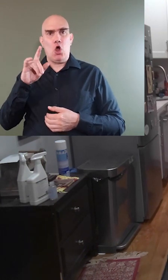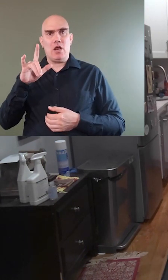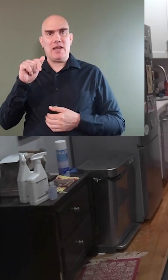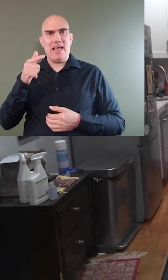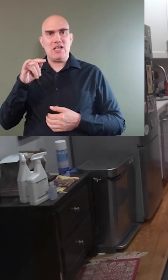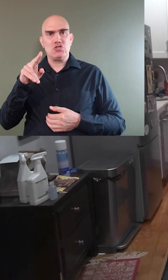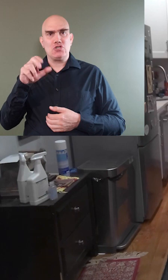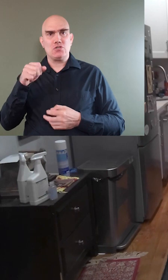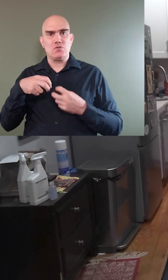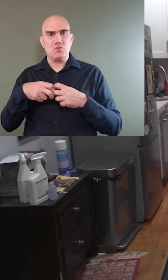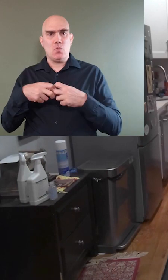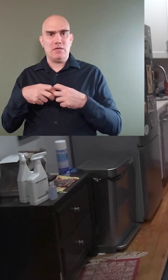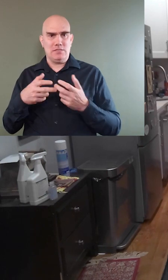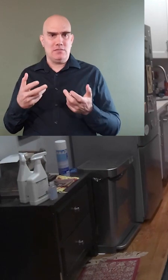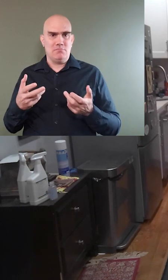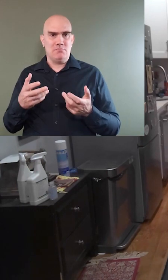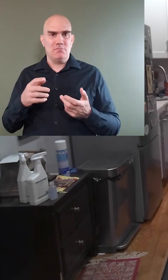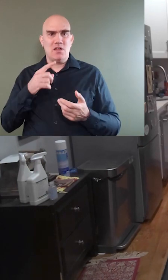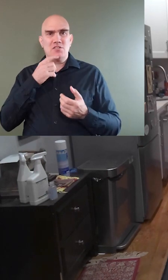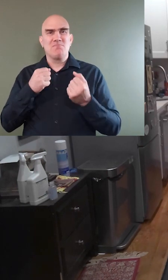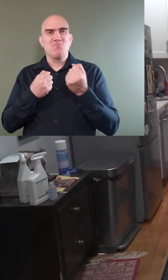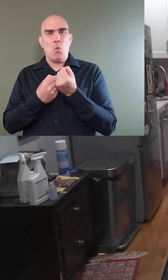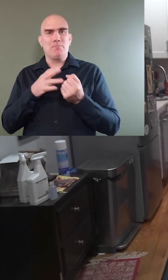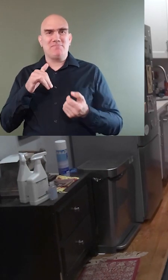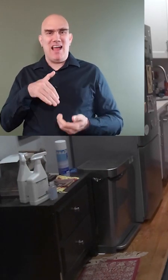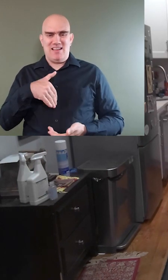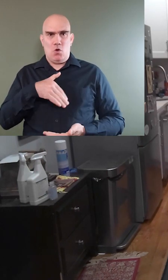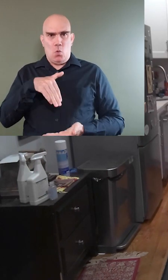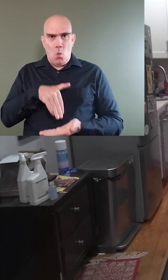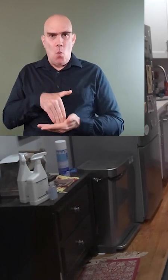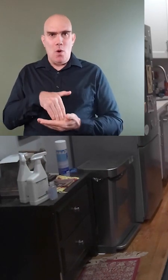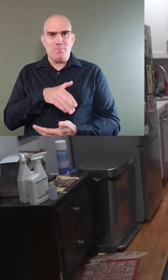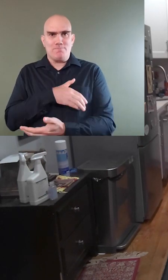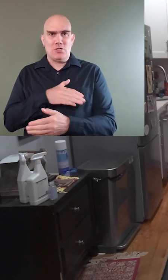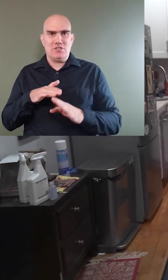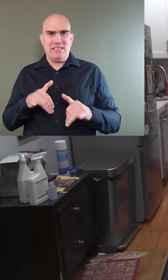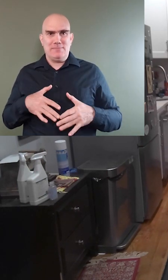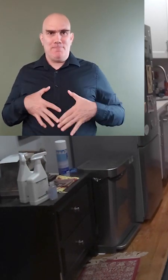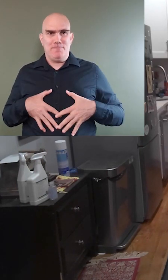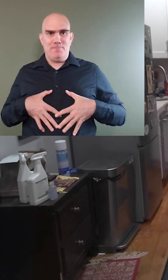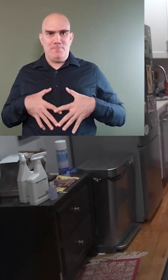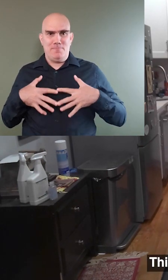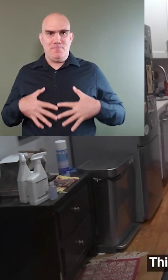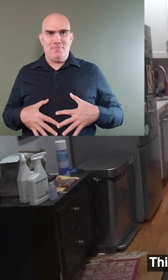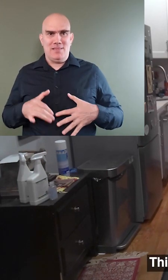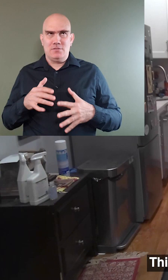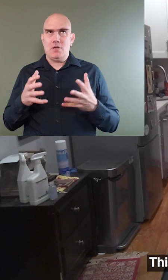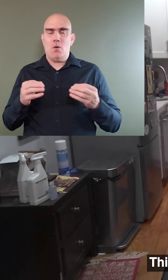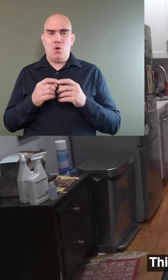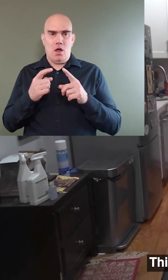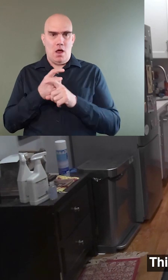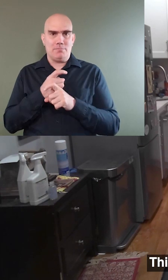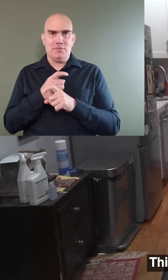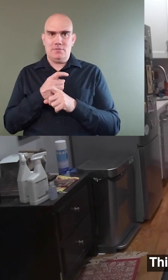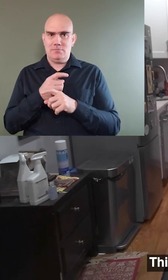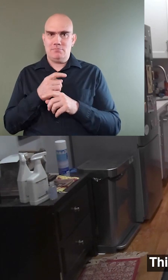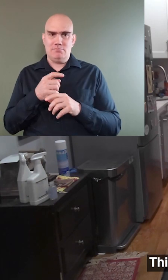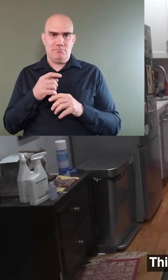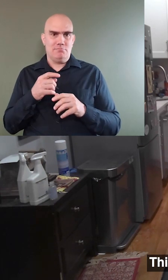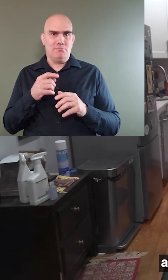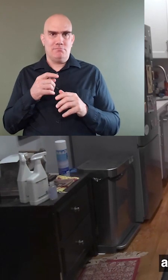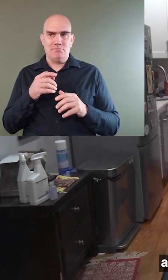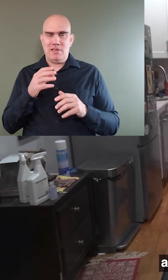our cartilaginous joints are supported by the core muscle system. This is a lot more